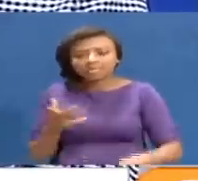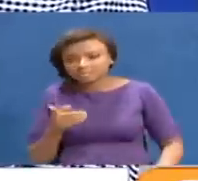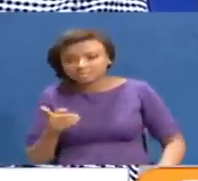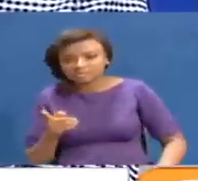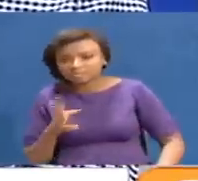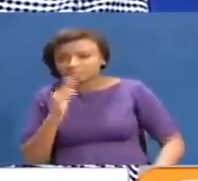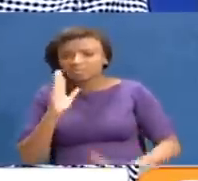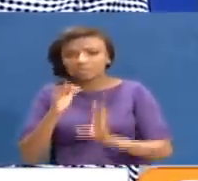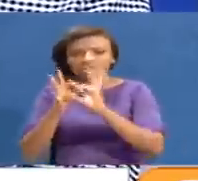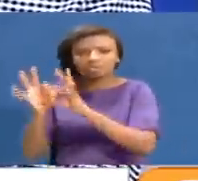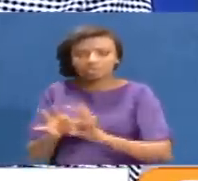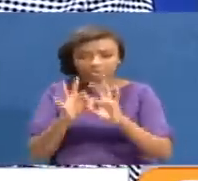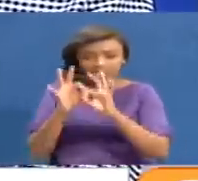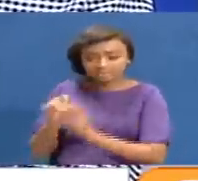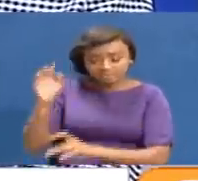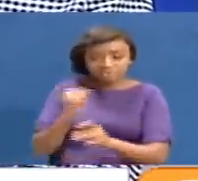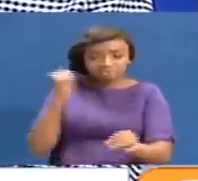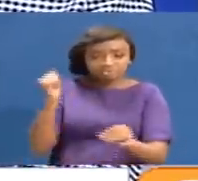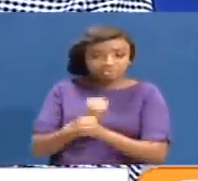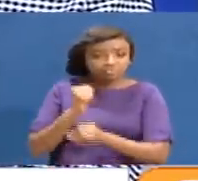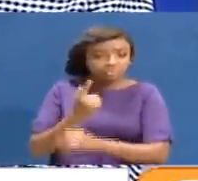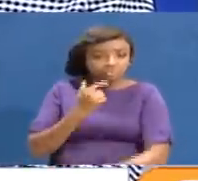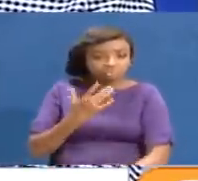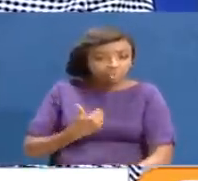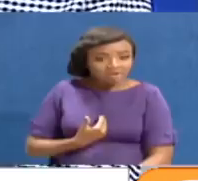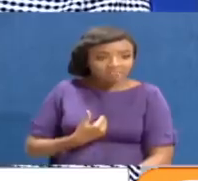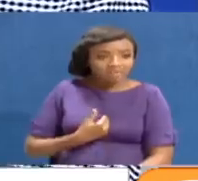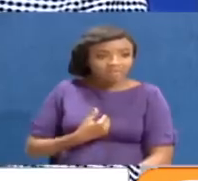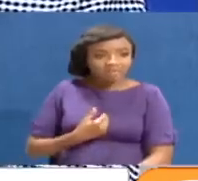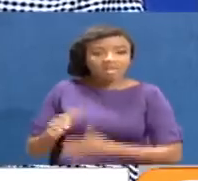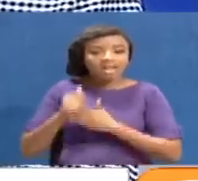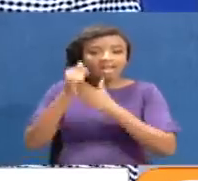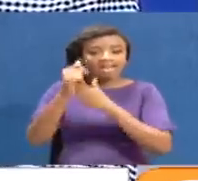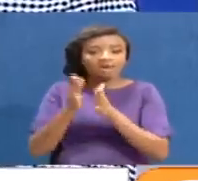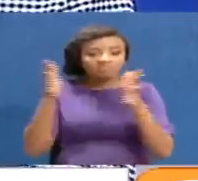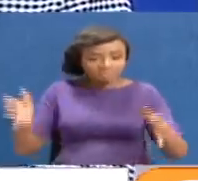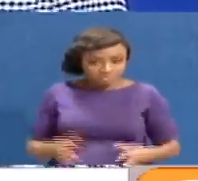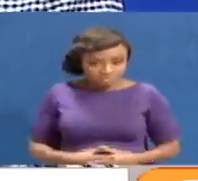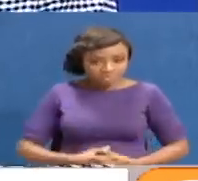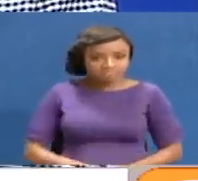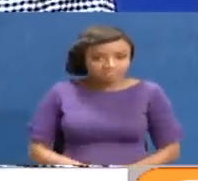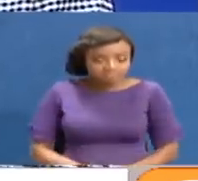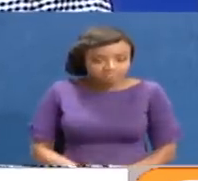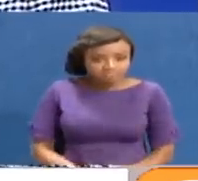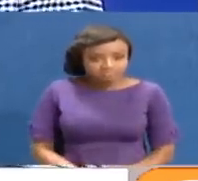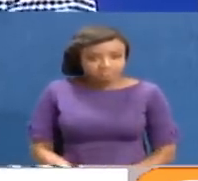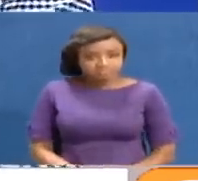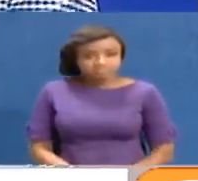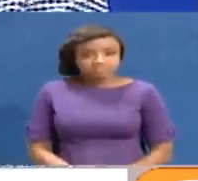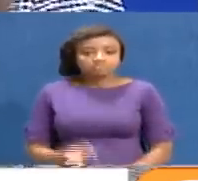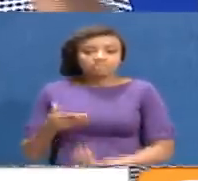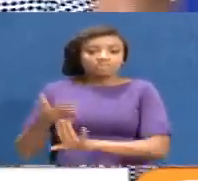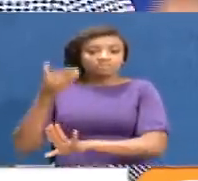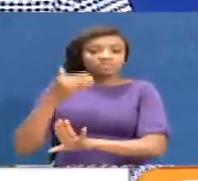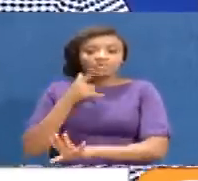parliament? Is the job currently being done by the leader of majority? Mm-hmm. And previously, used